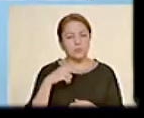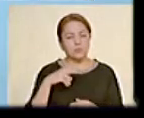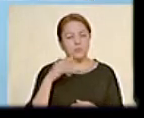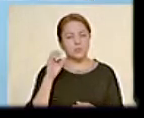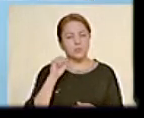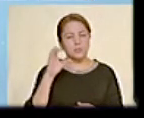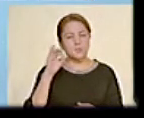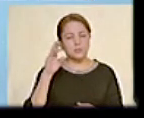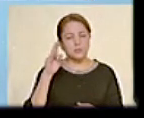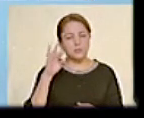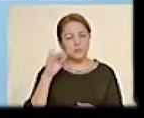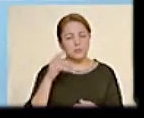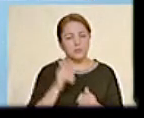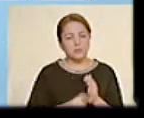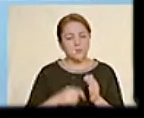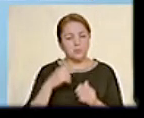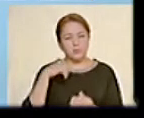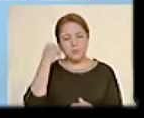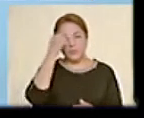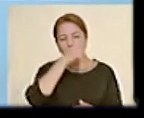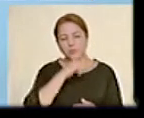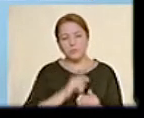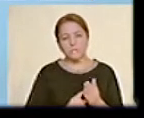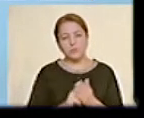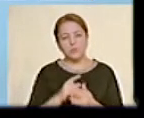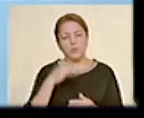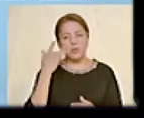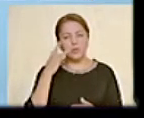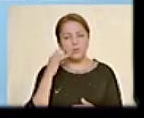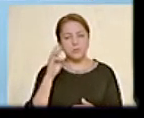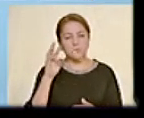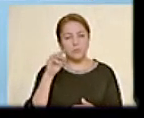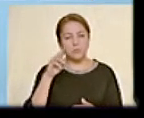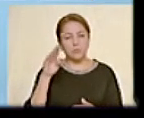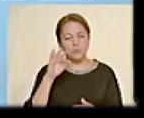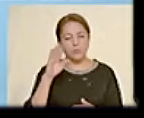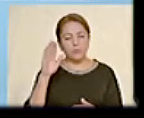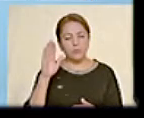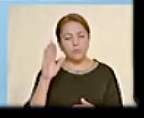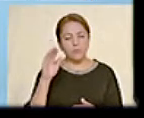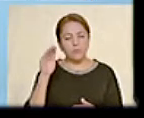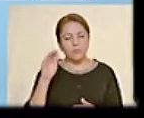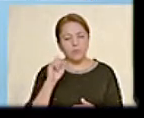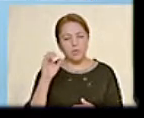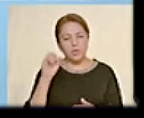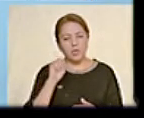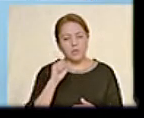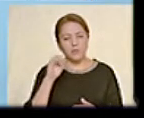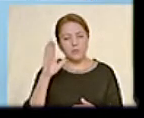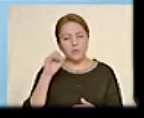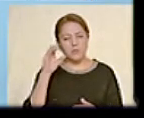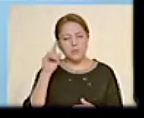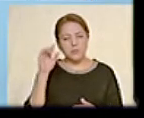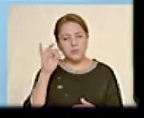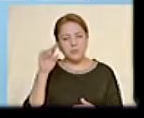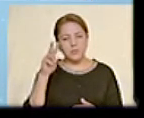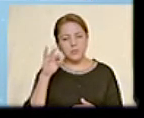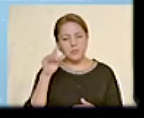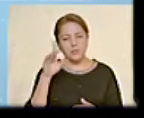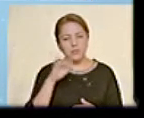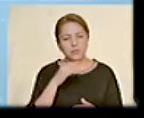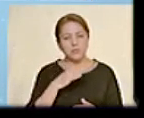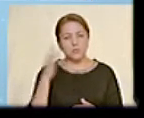20-asrning 70-chi yillari boshlarida AQSh mudofa vazirligi tomonidan ishlab chiqilgan ARPANET